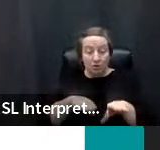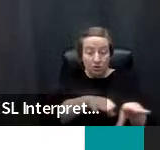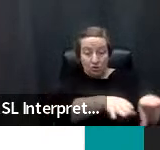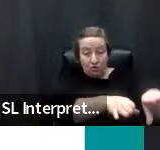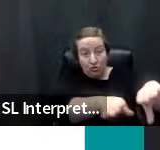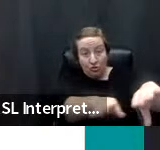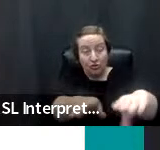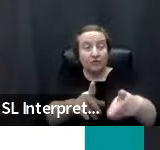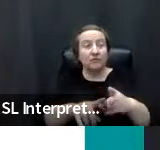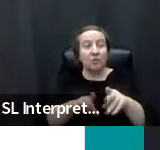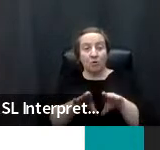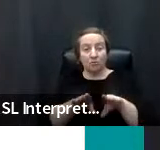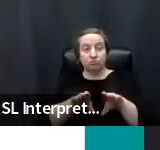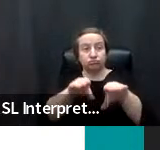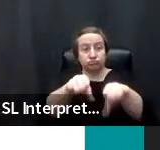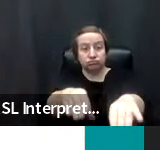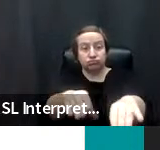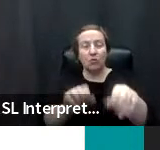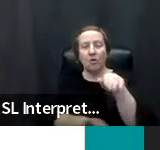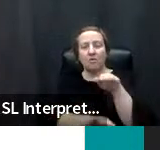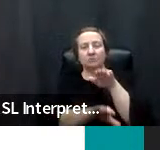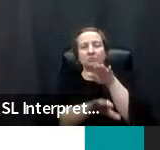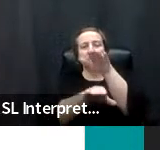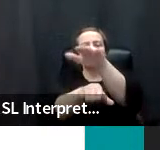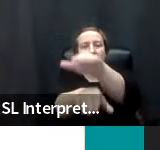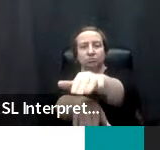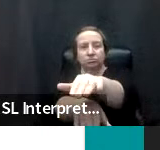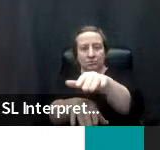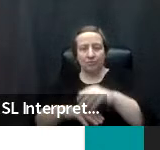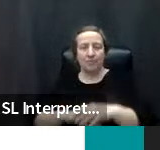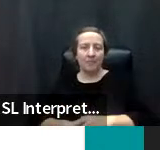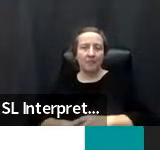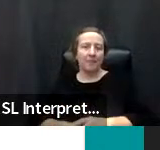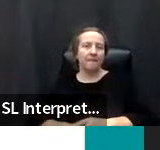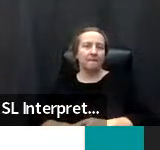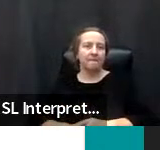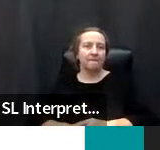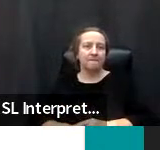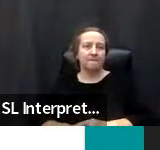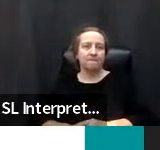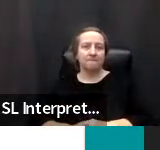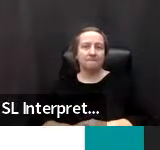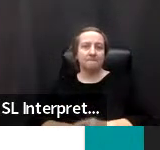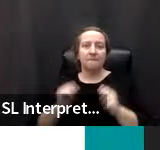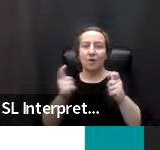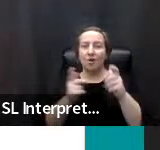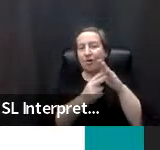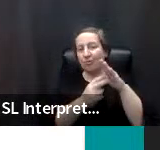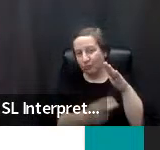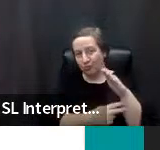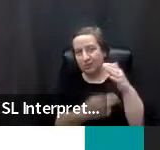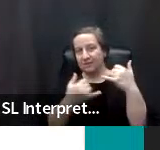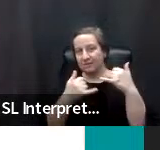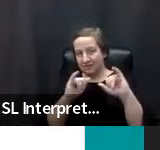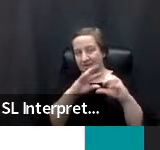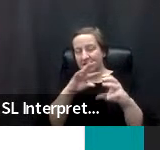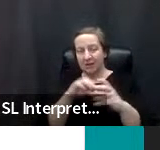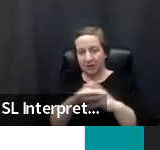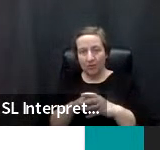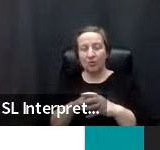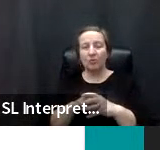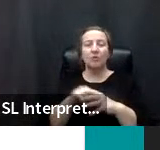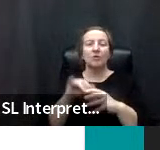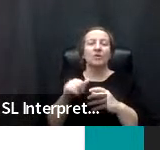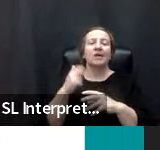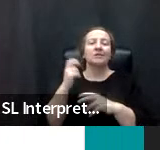and a version of a stacked alignment of vehicles on top of vehicles. all bridges still include the transit